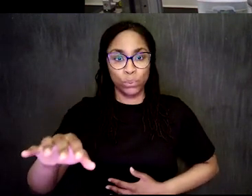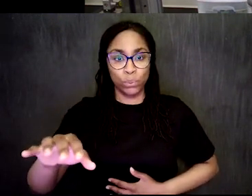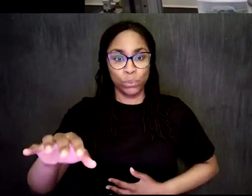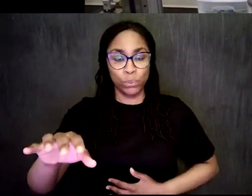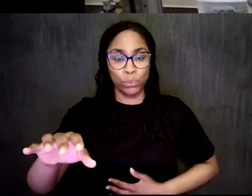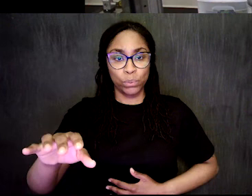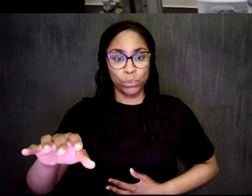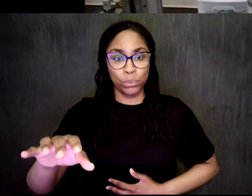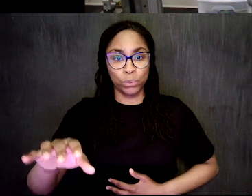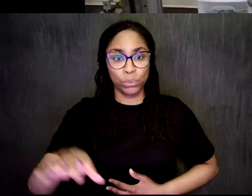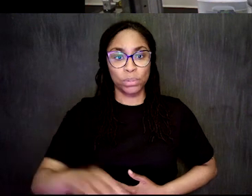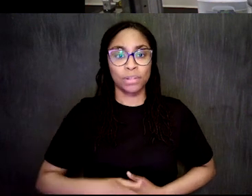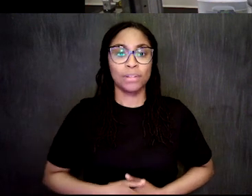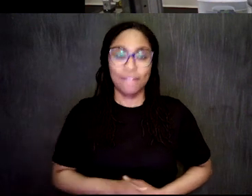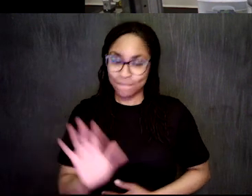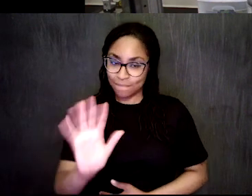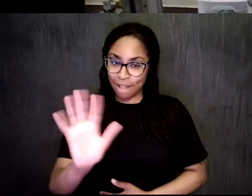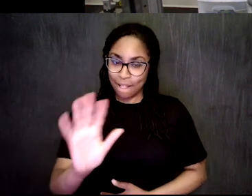out.